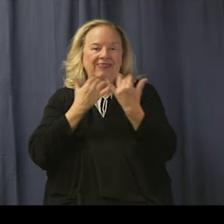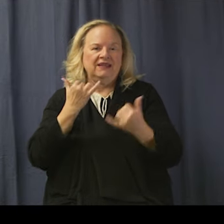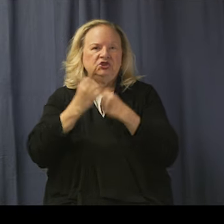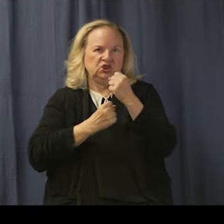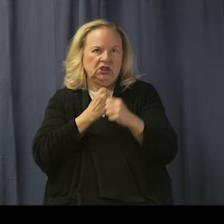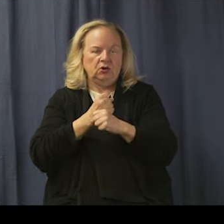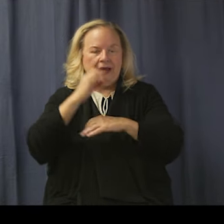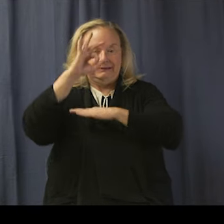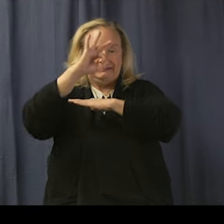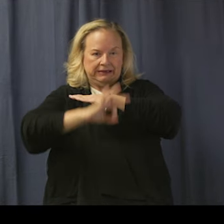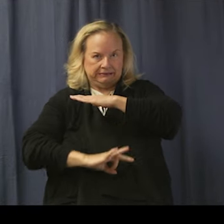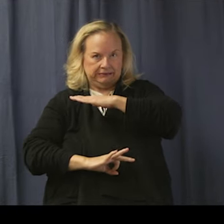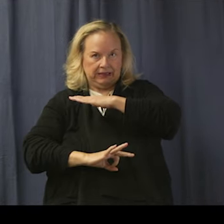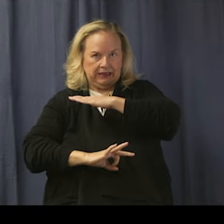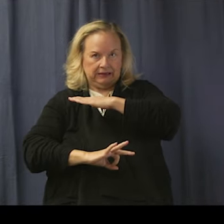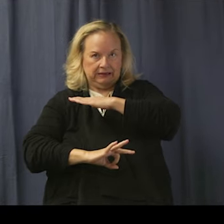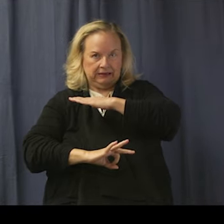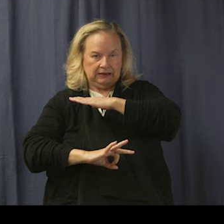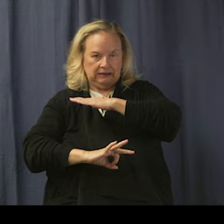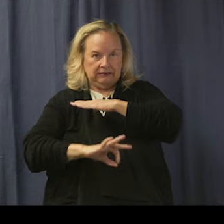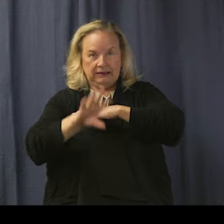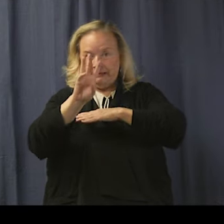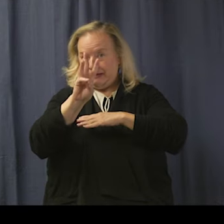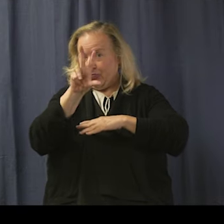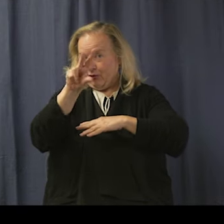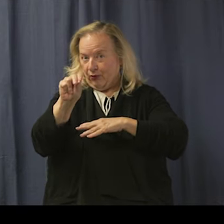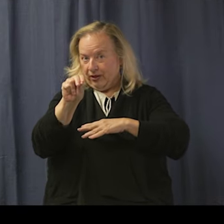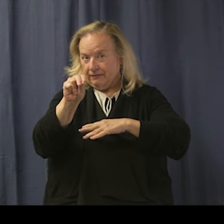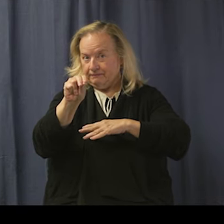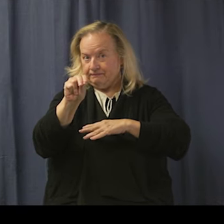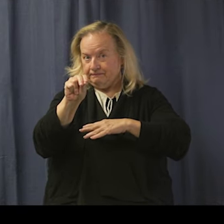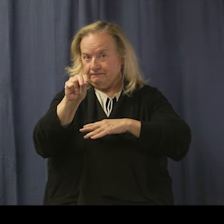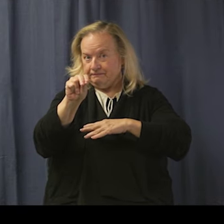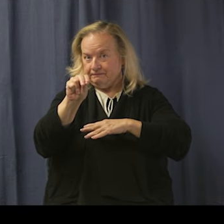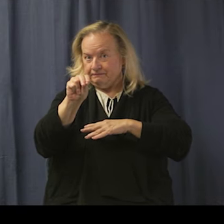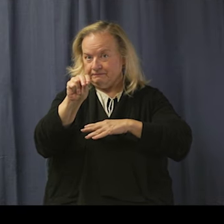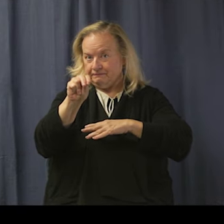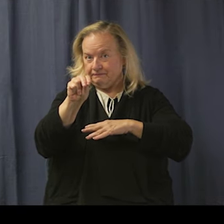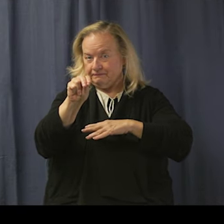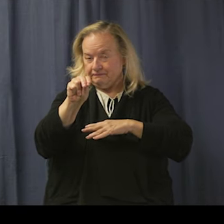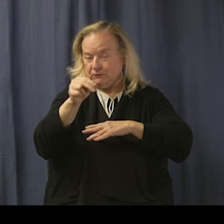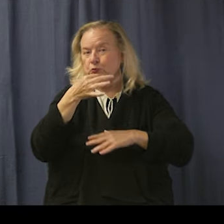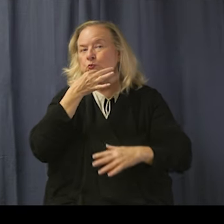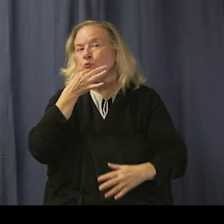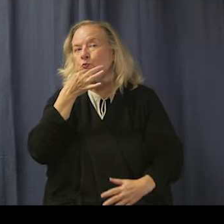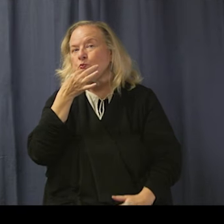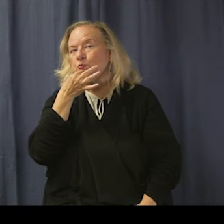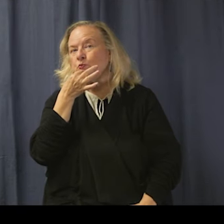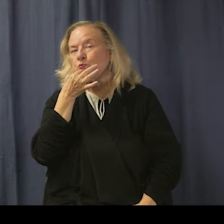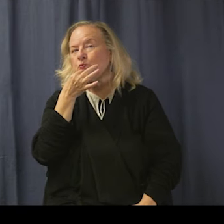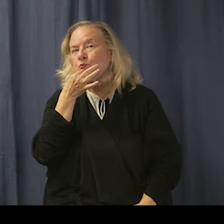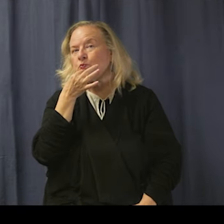Shabbat at sunset, which is 6:30. So it won't be long.